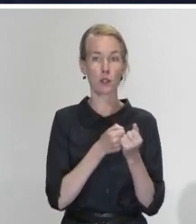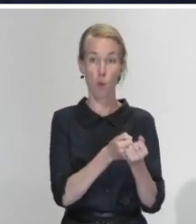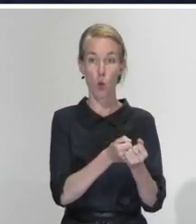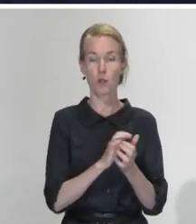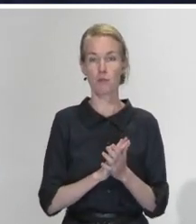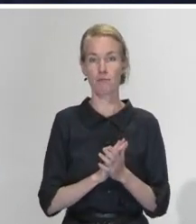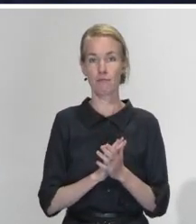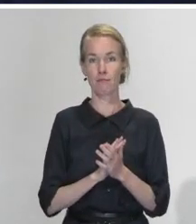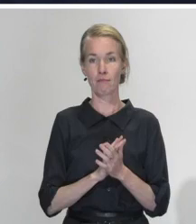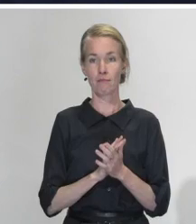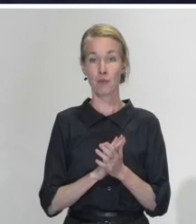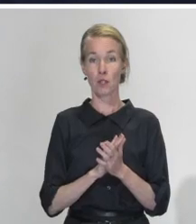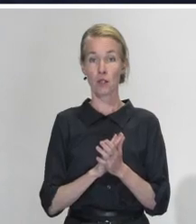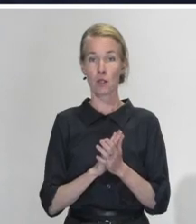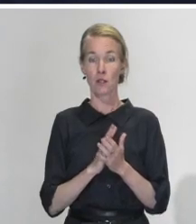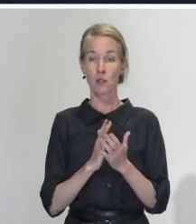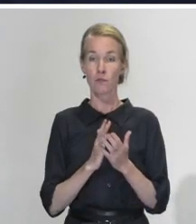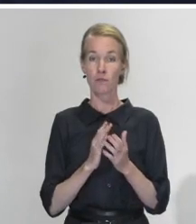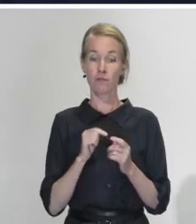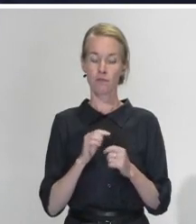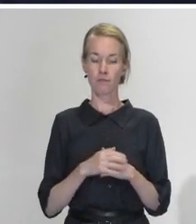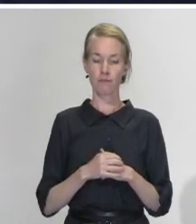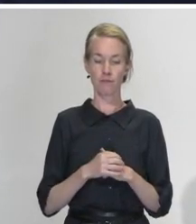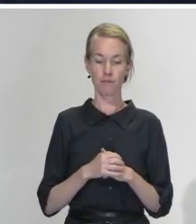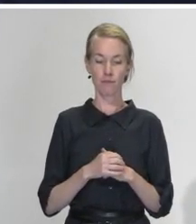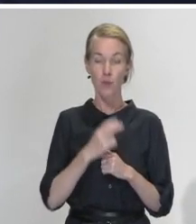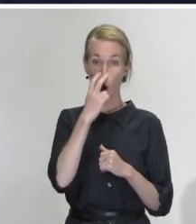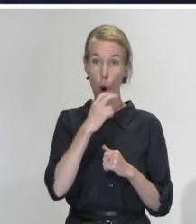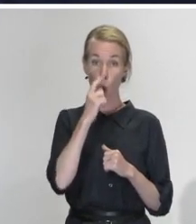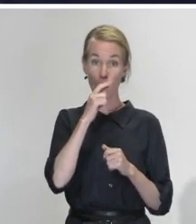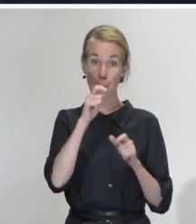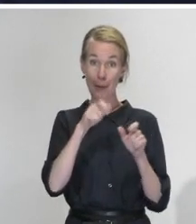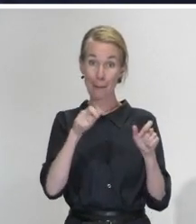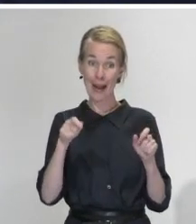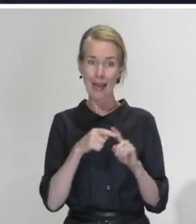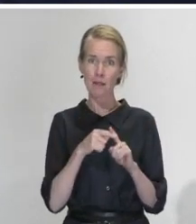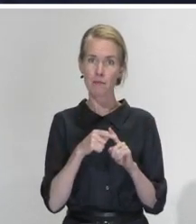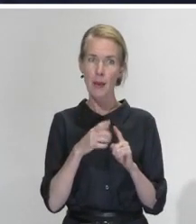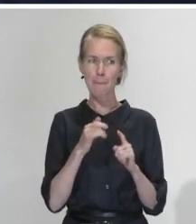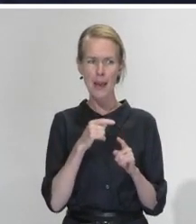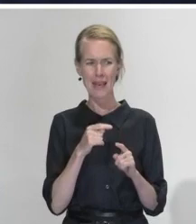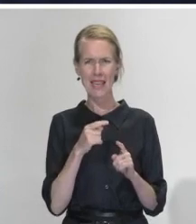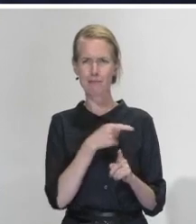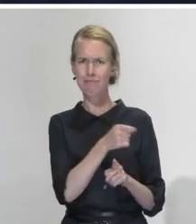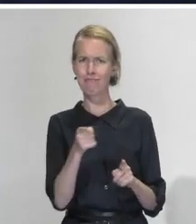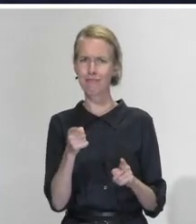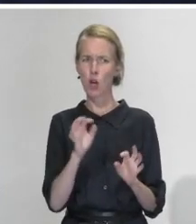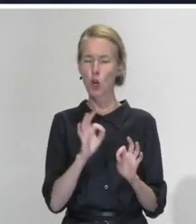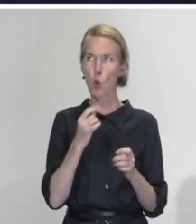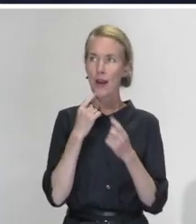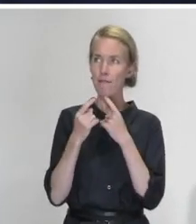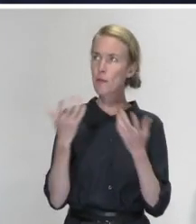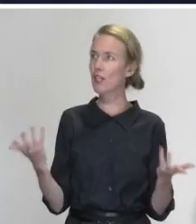calls are starting with a smaller group of older New Zealanders who may not be receiving information on where to get the help that they